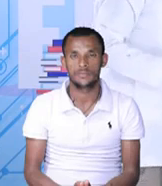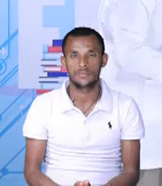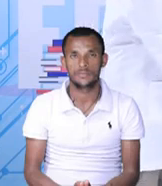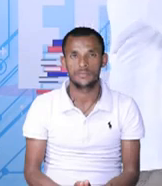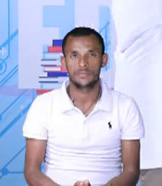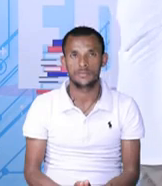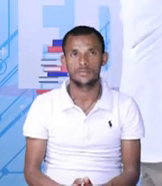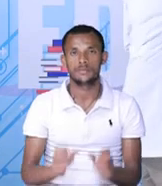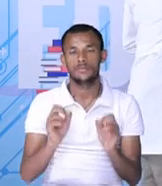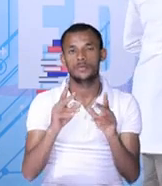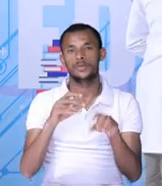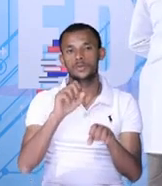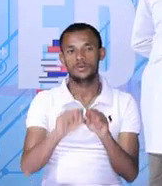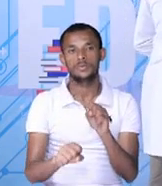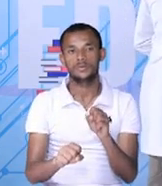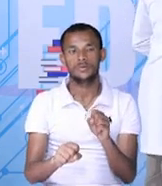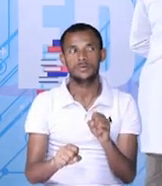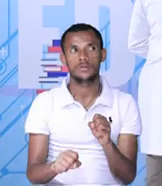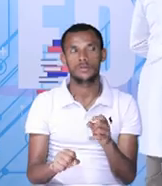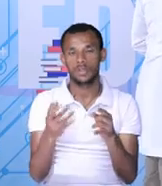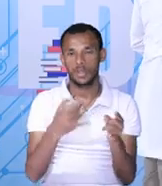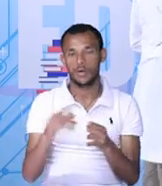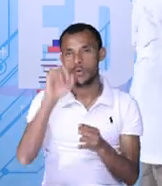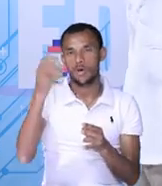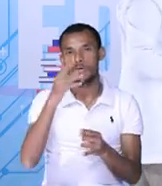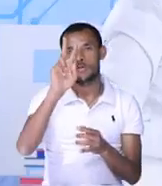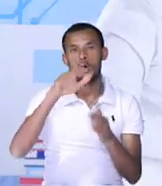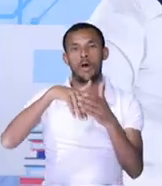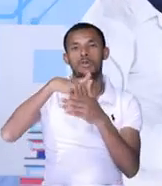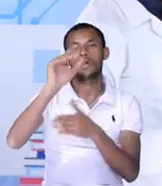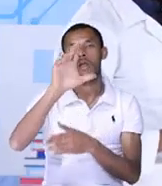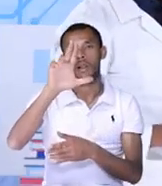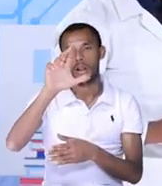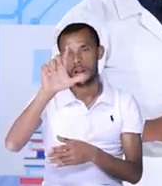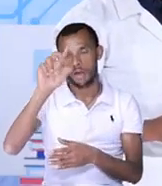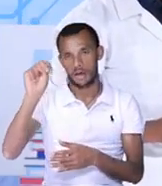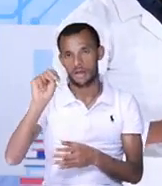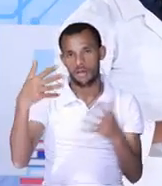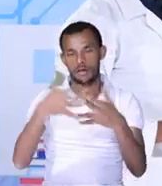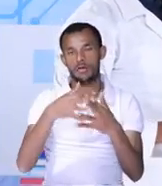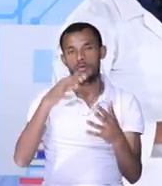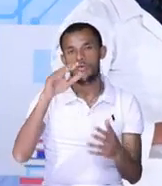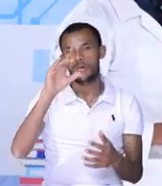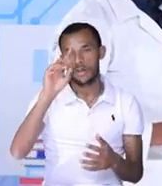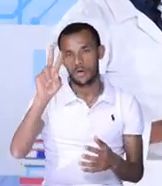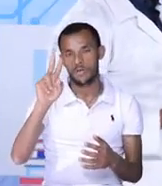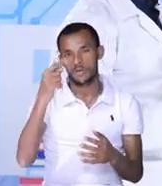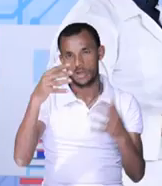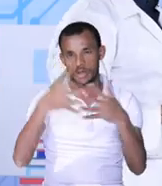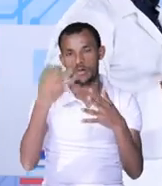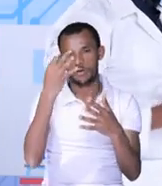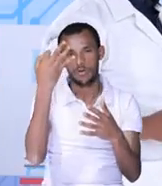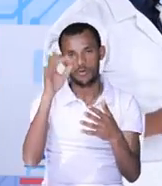Okay, so just taking 1 over the outside, you will have integration of log u du. So the integration of